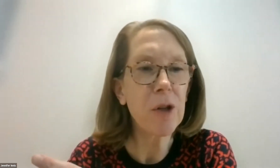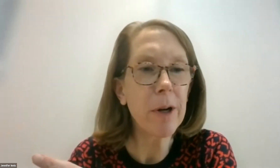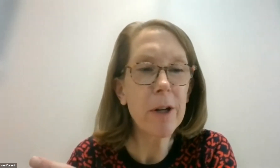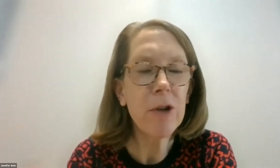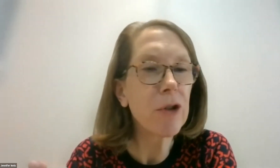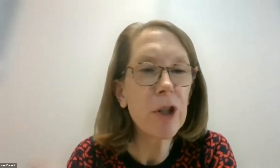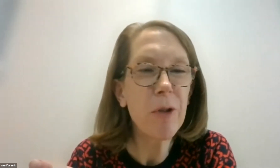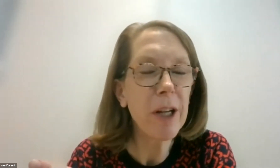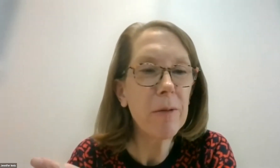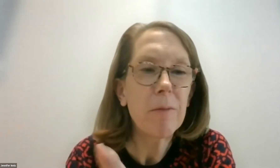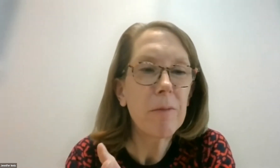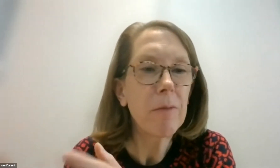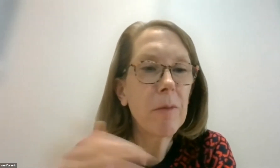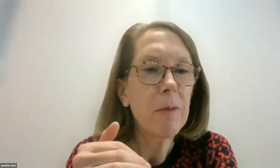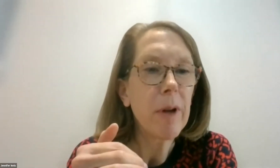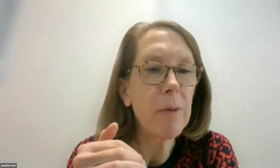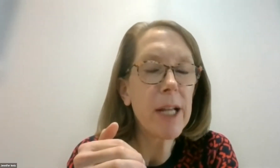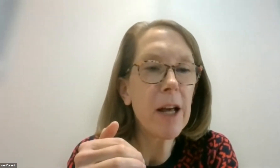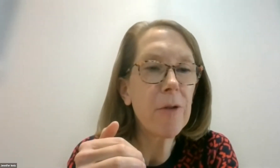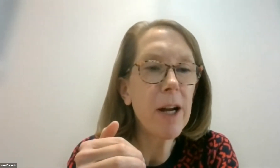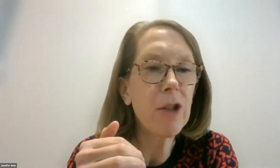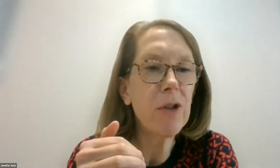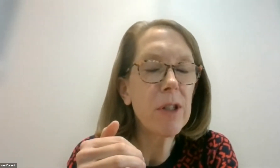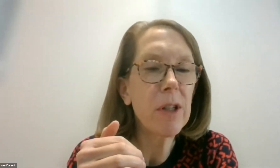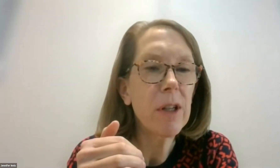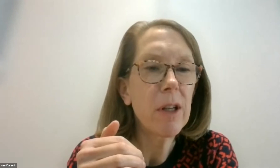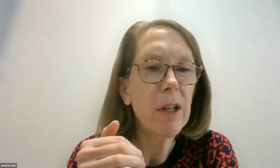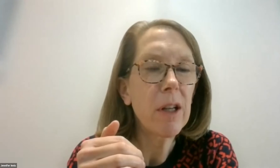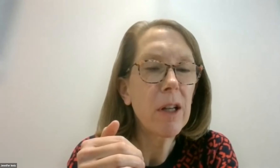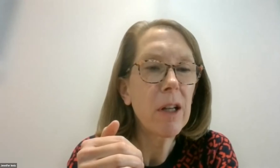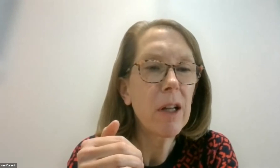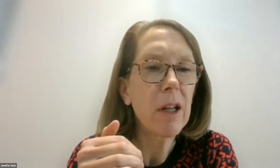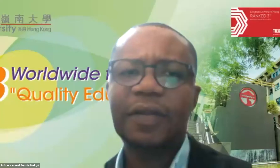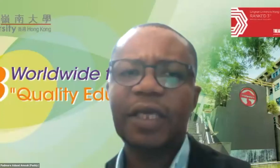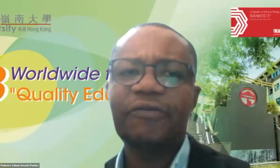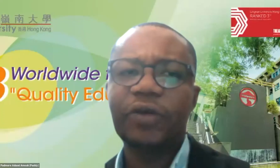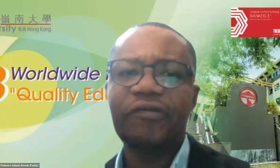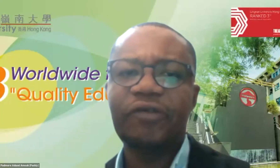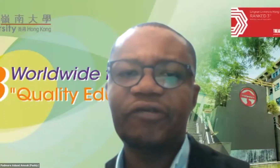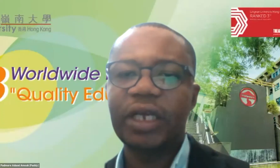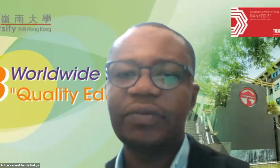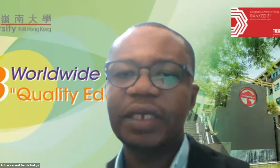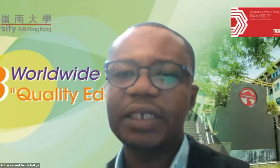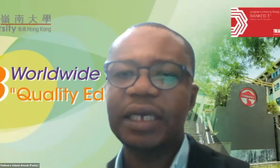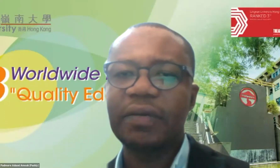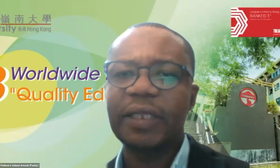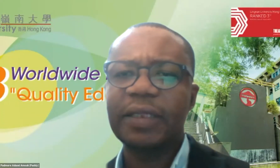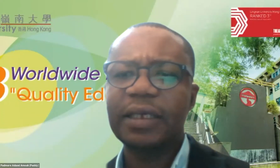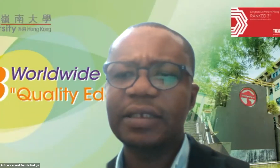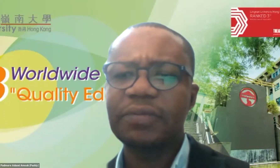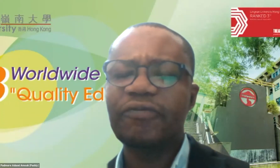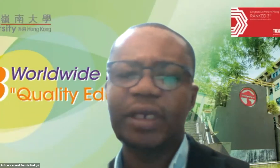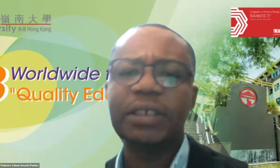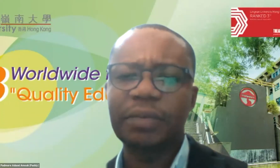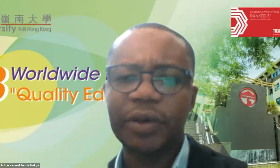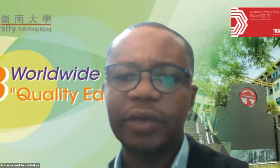the financial barriers, or did you think it was any other factors? I think for the evidence I have, I think